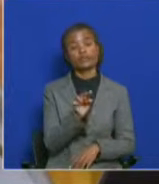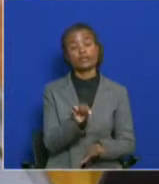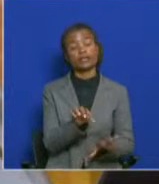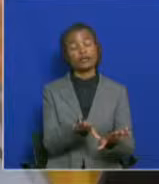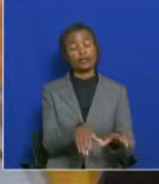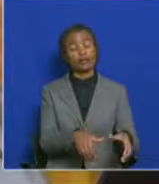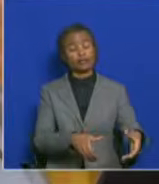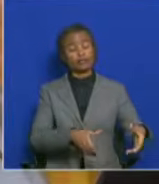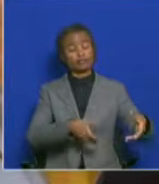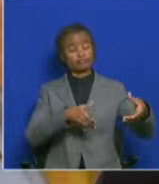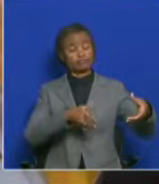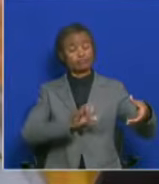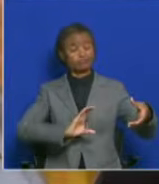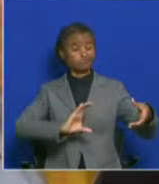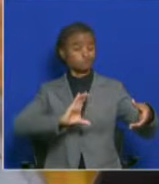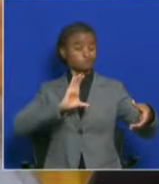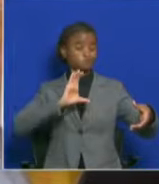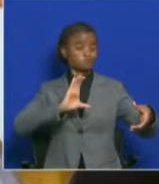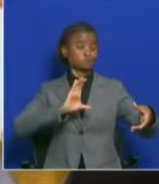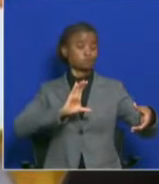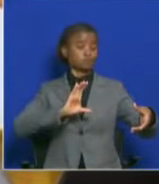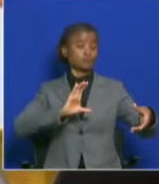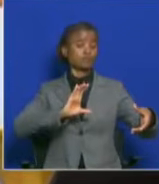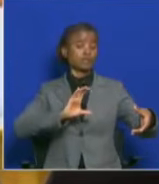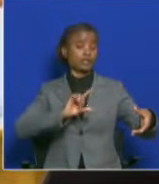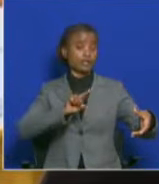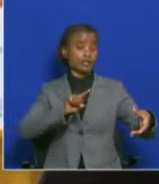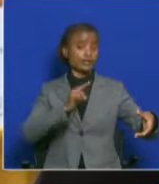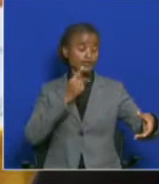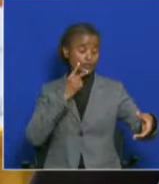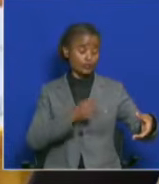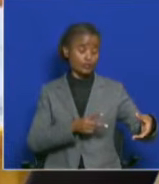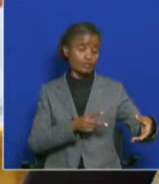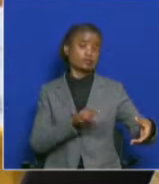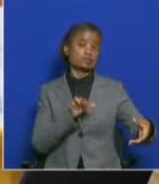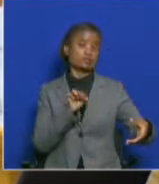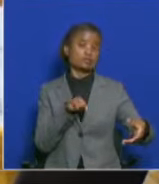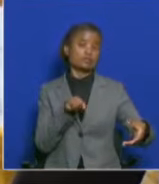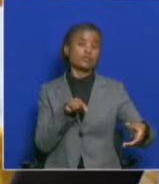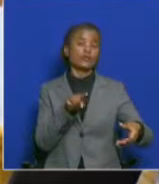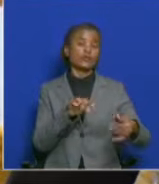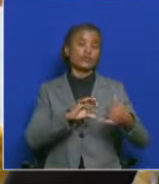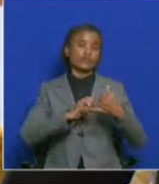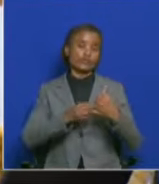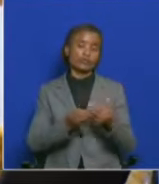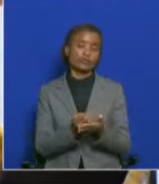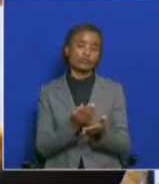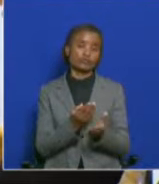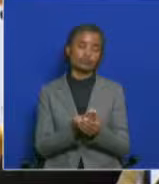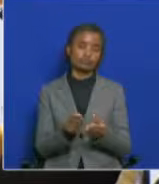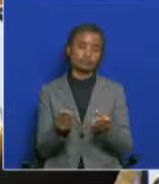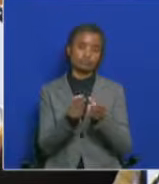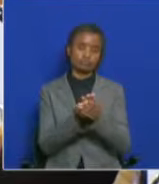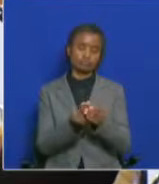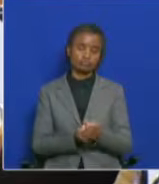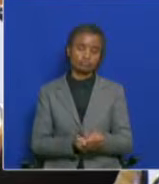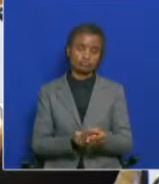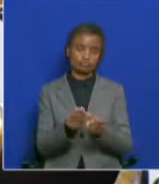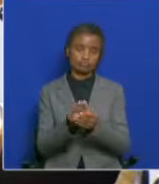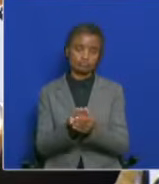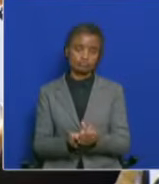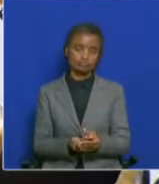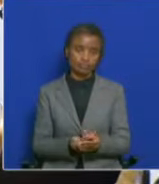aware, and then what we've tried to fill it out for you. And when you are going through